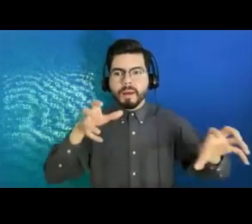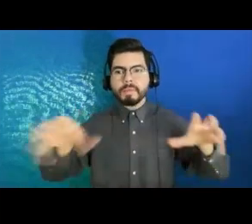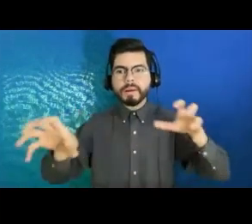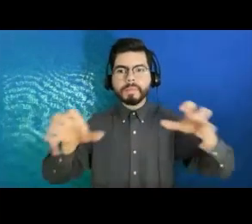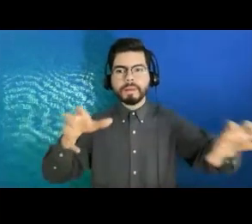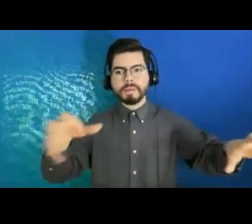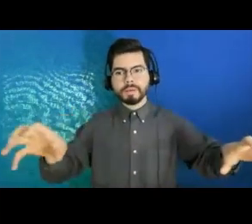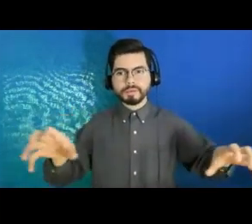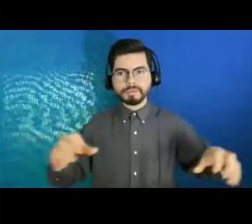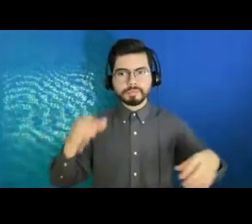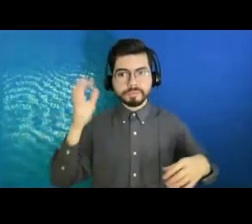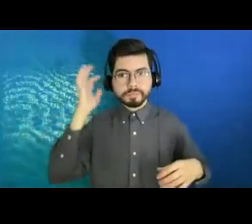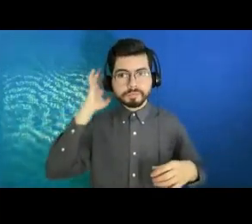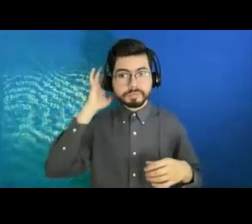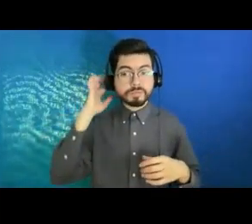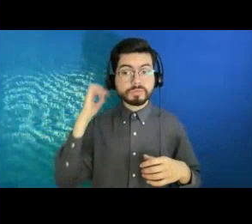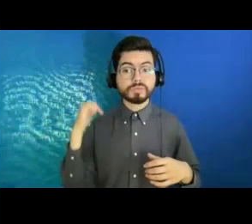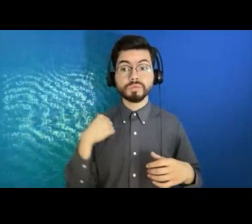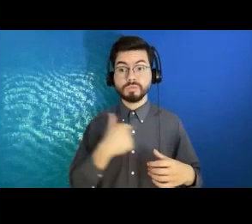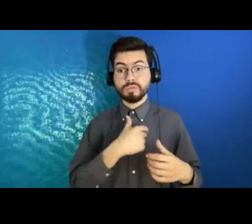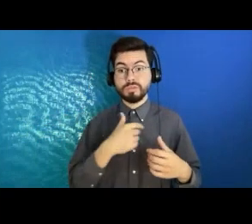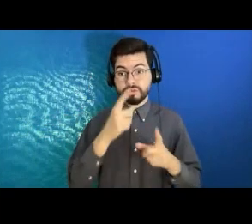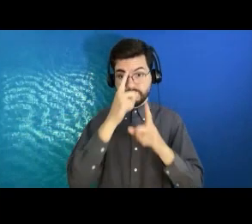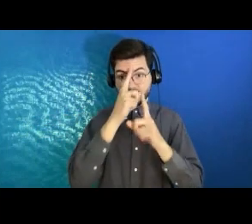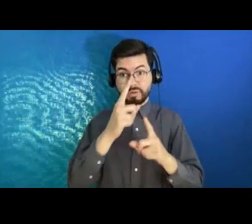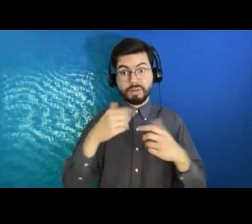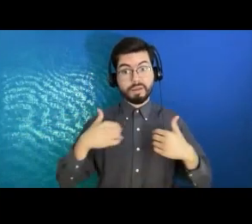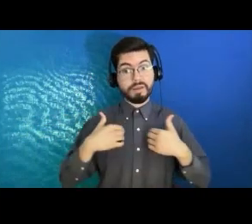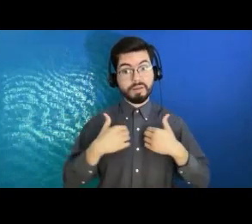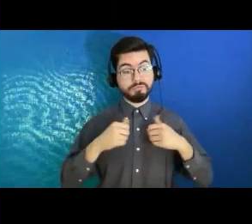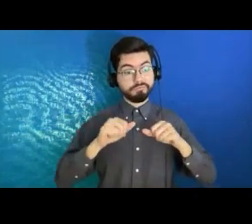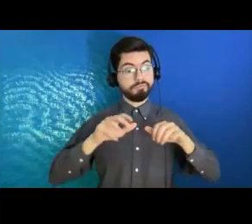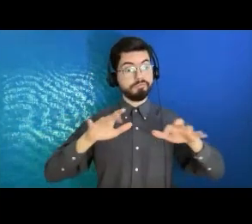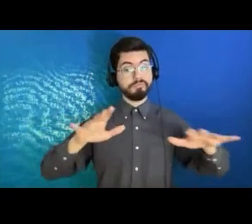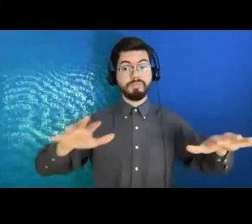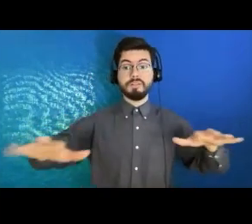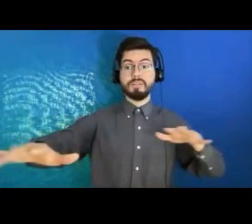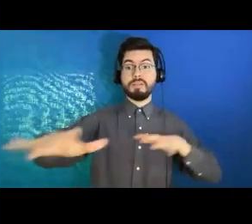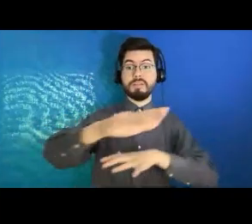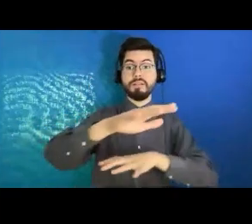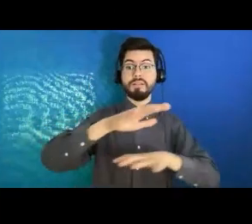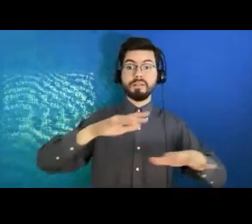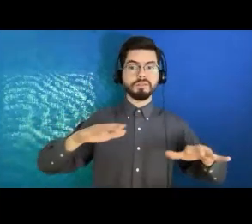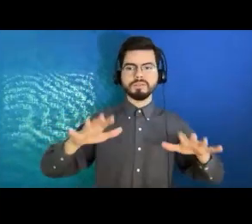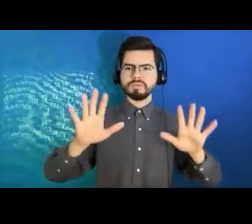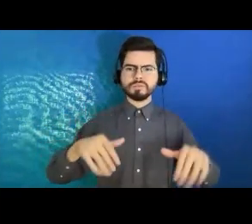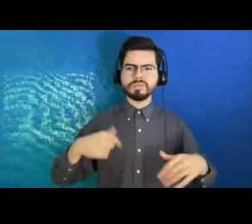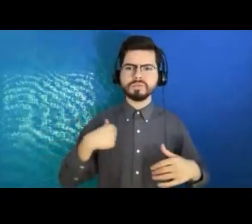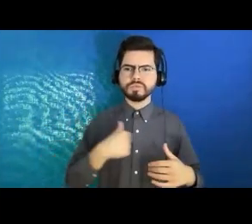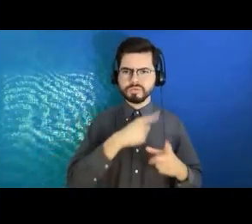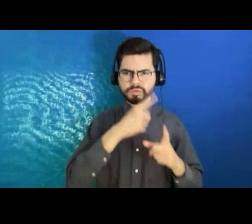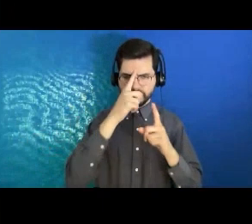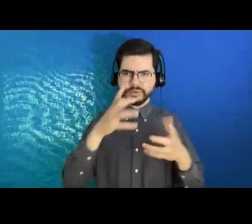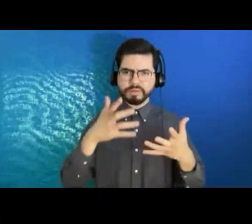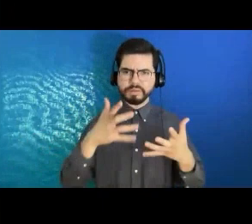ranch buffalo in the park. We're trying to allow them to just be the natural migratory animal that they are.